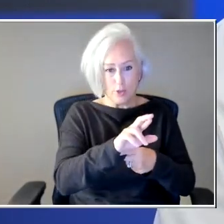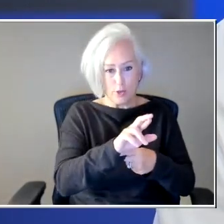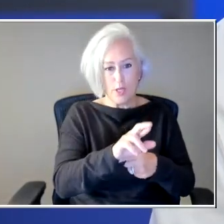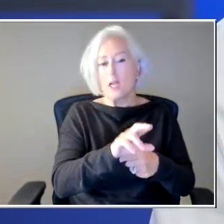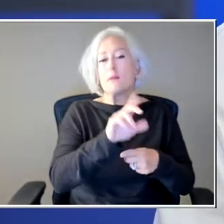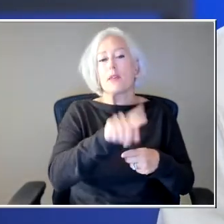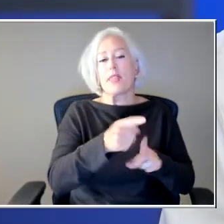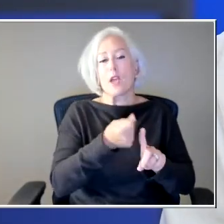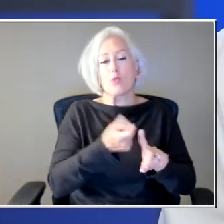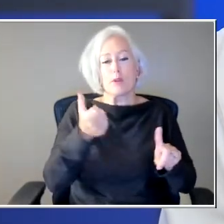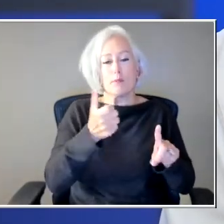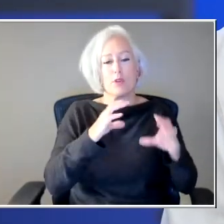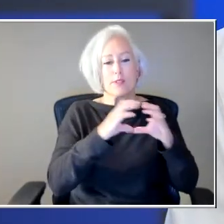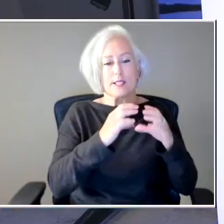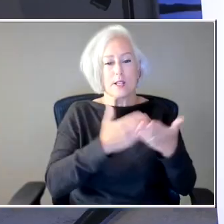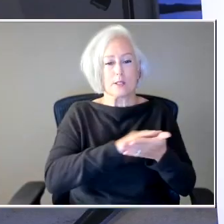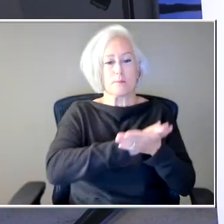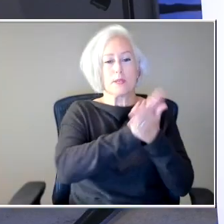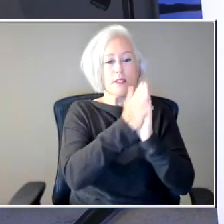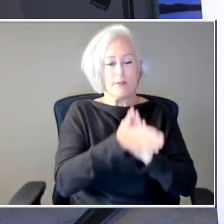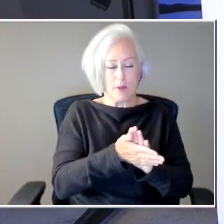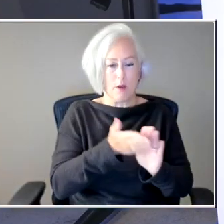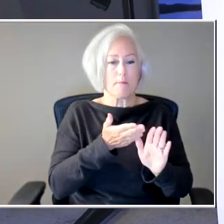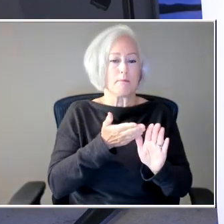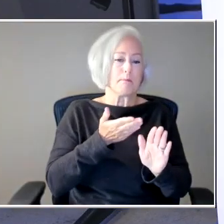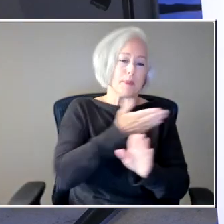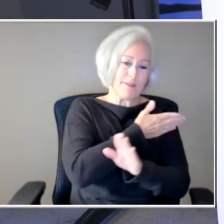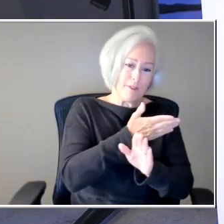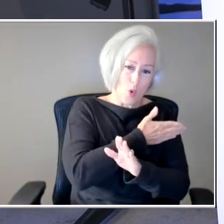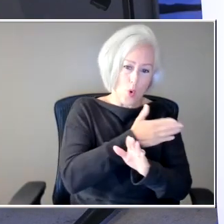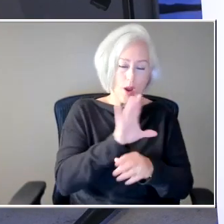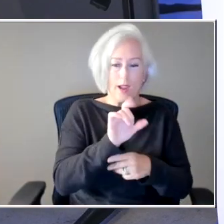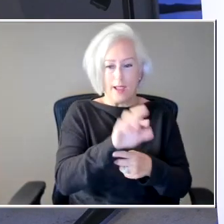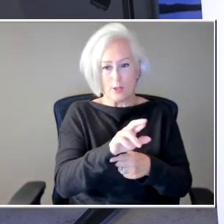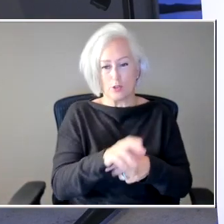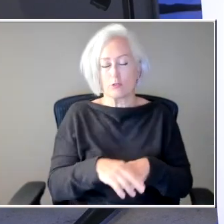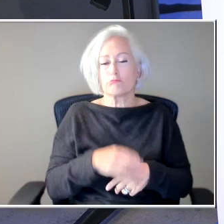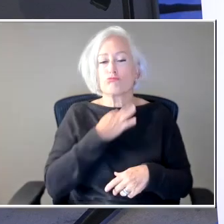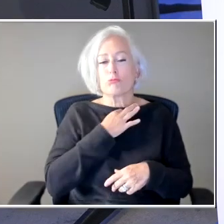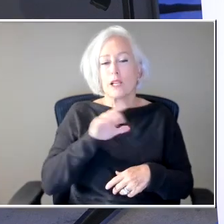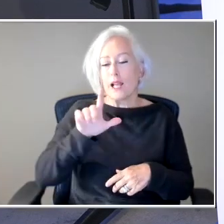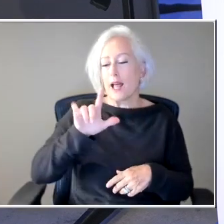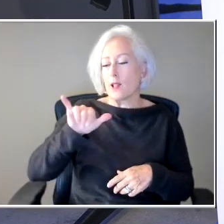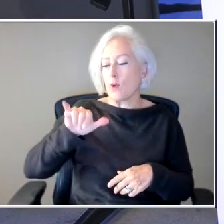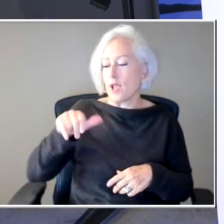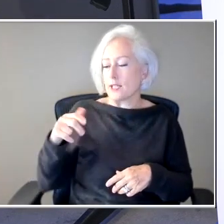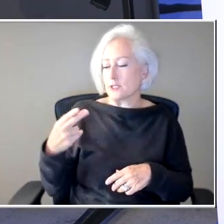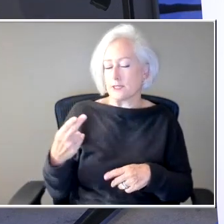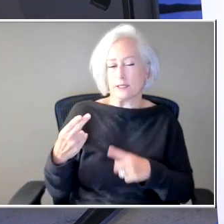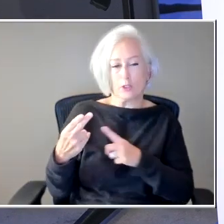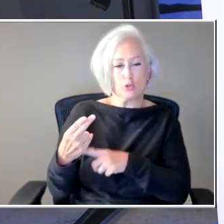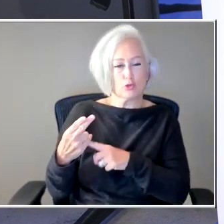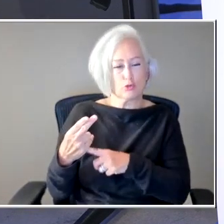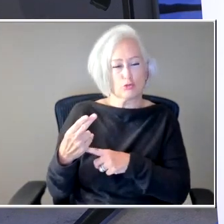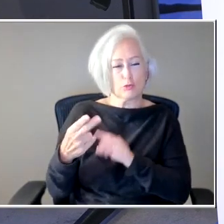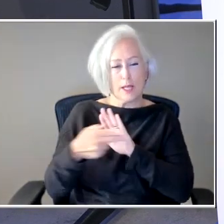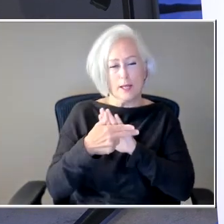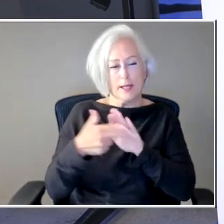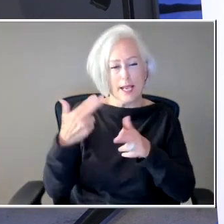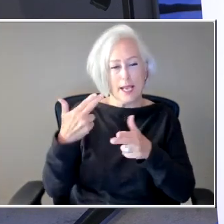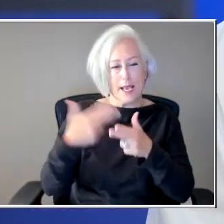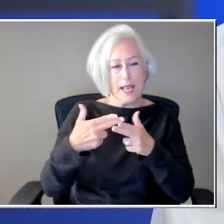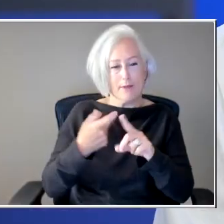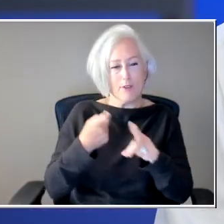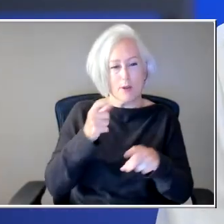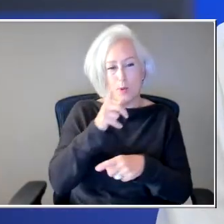into big cancers. Amy wants to know, where does the name Lynch syndrome come from? Who's that named after? It's named after Henry Lynch, and